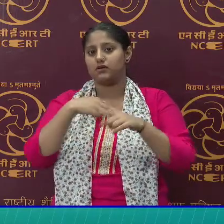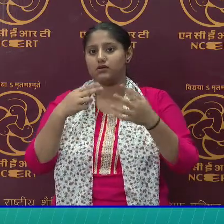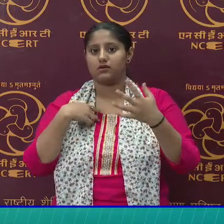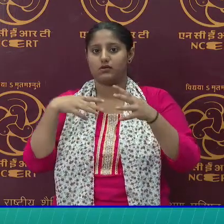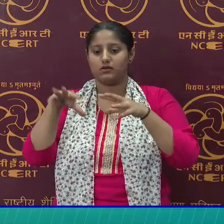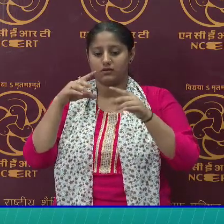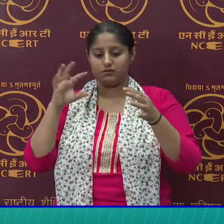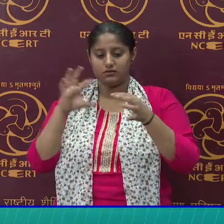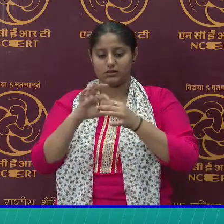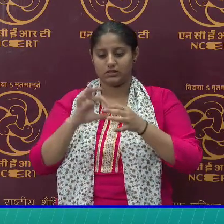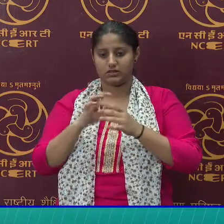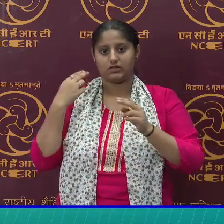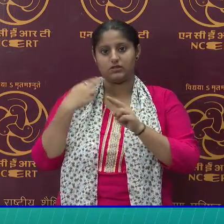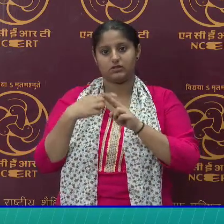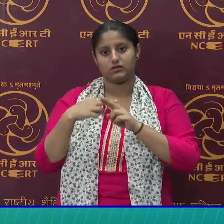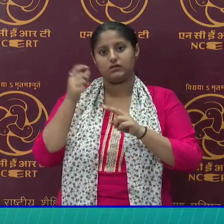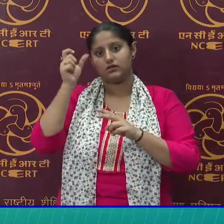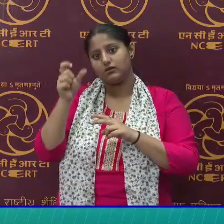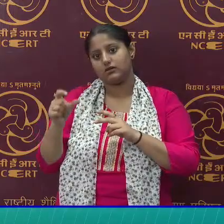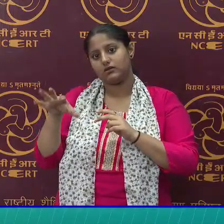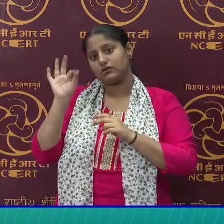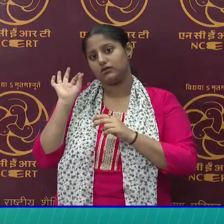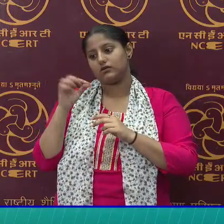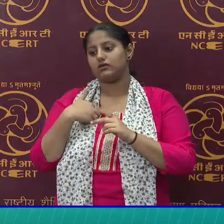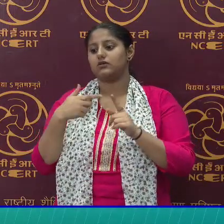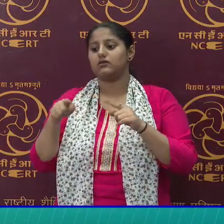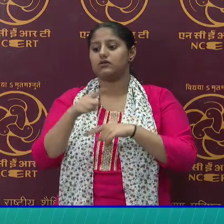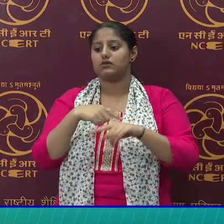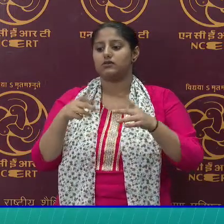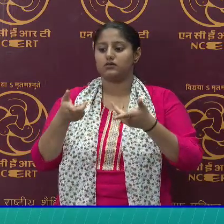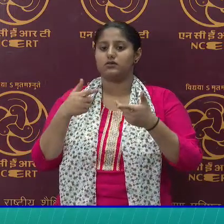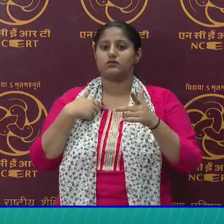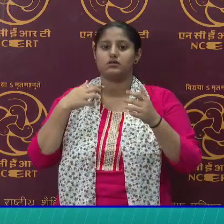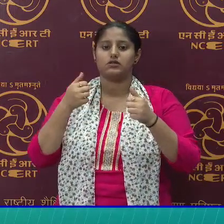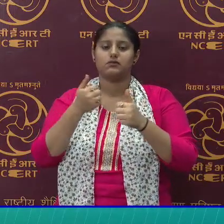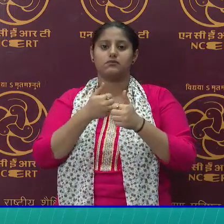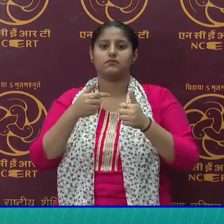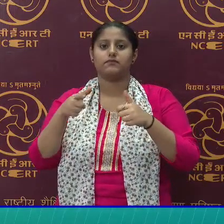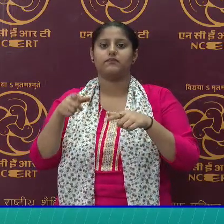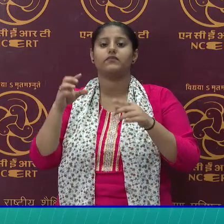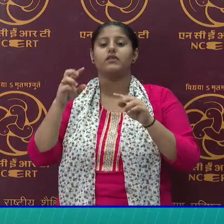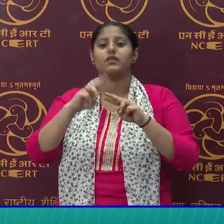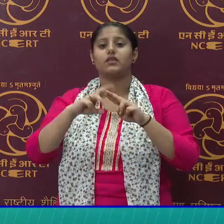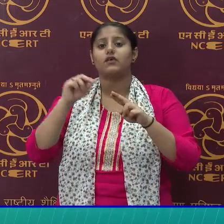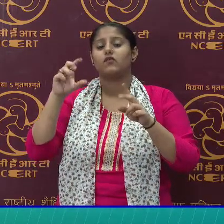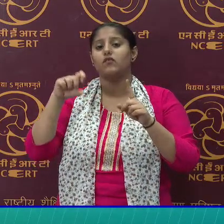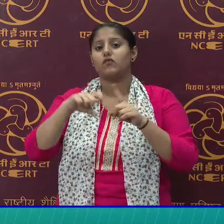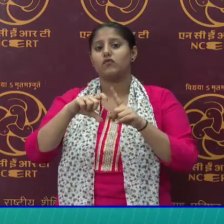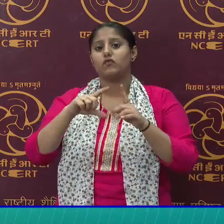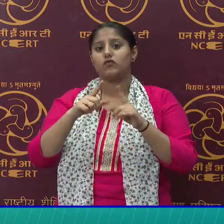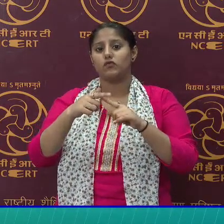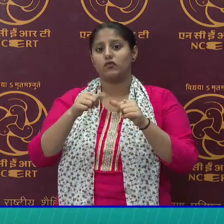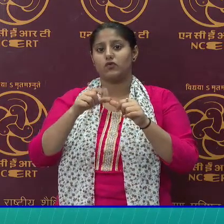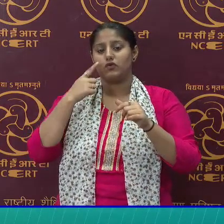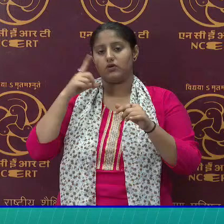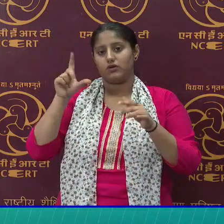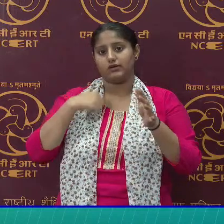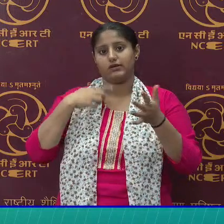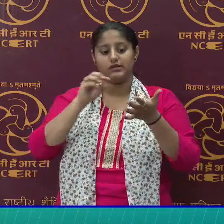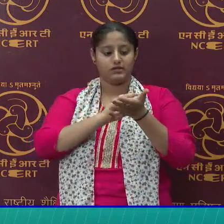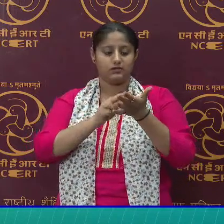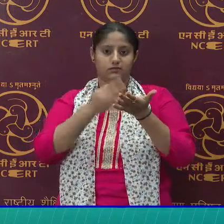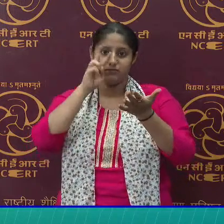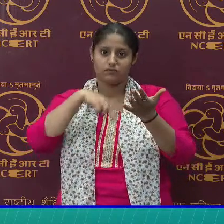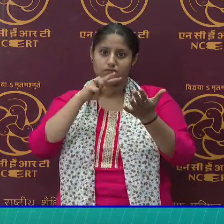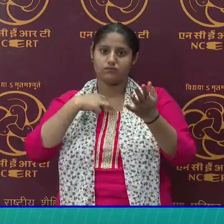that again they had a disagreement, it almost came to a conflict. So, now that folk tale, retaining the name Hekko, we have